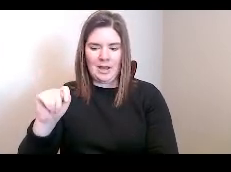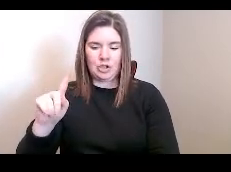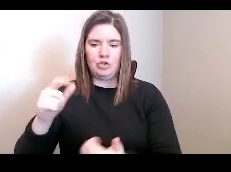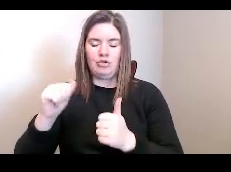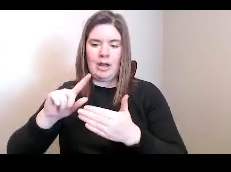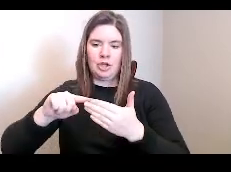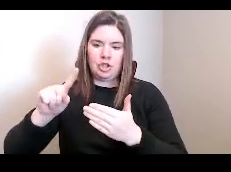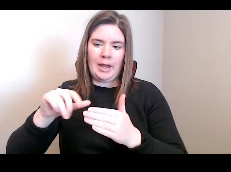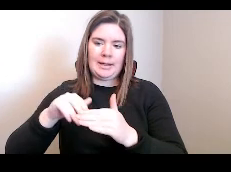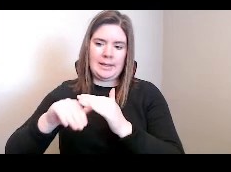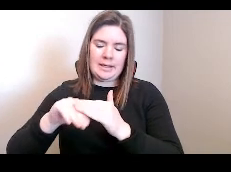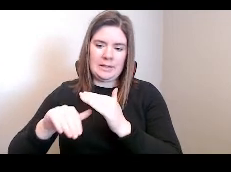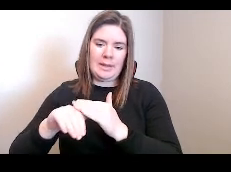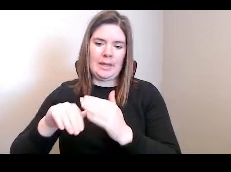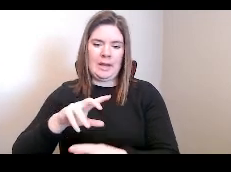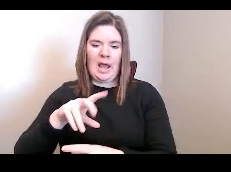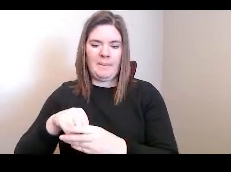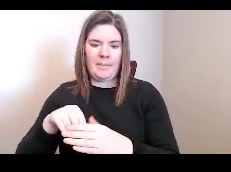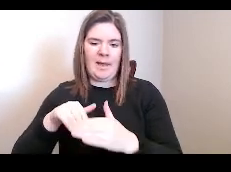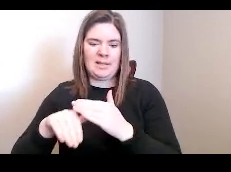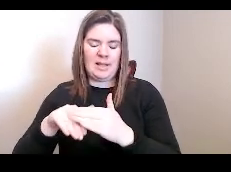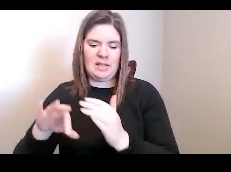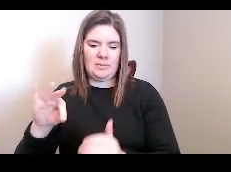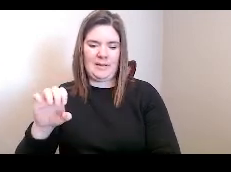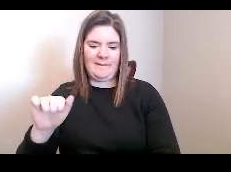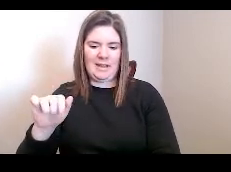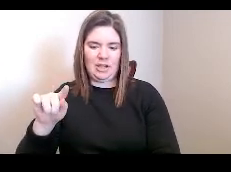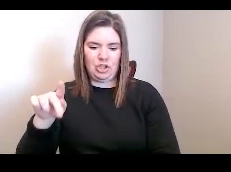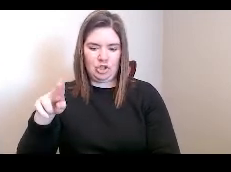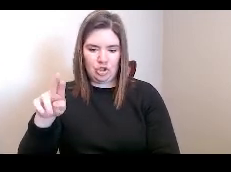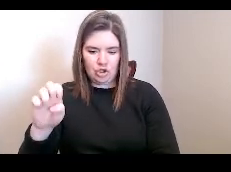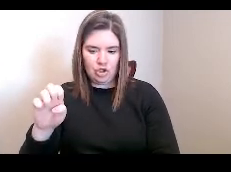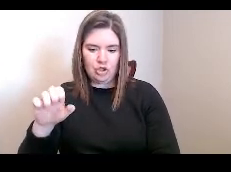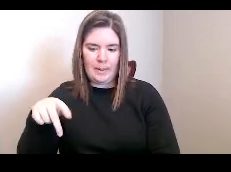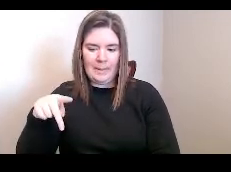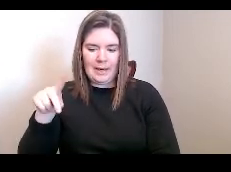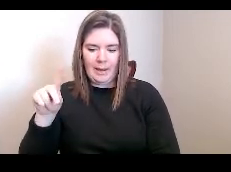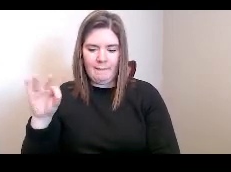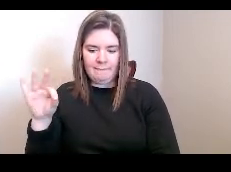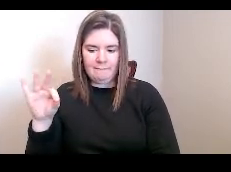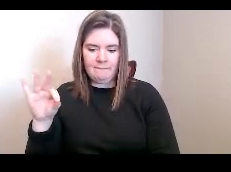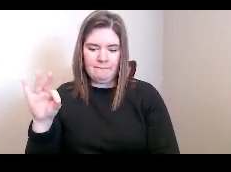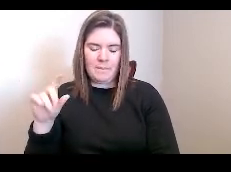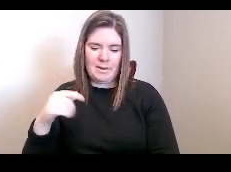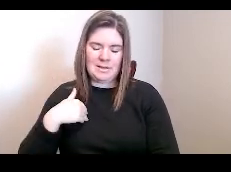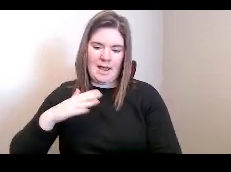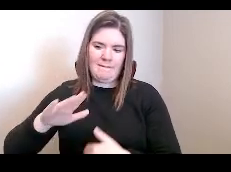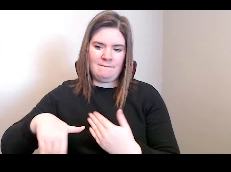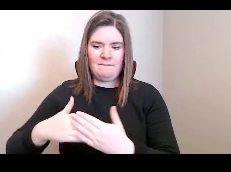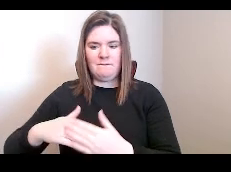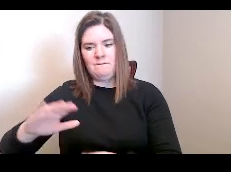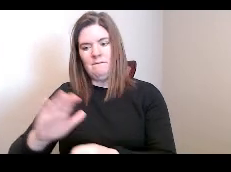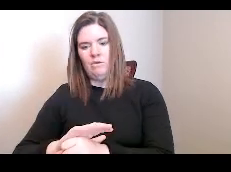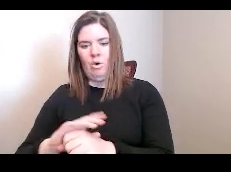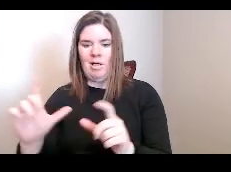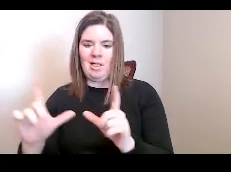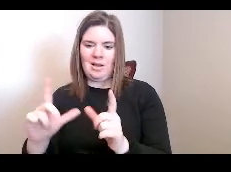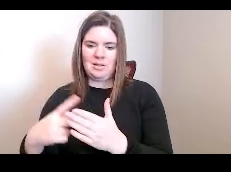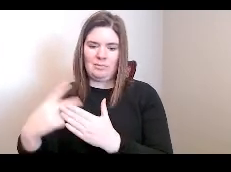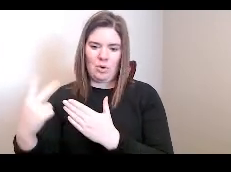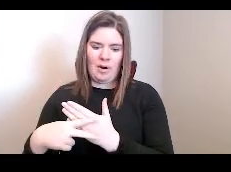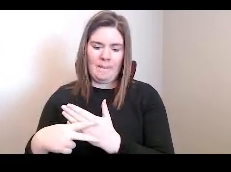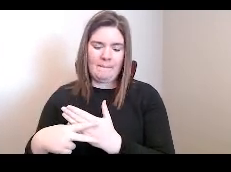implement accessibility features and edit PDFs. Oftentimes too, if you're creating PDFs, you might be using a desktop